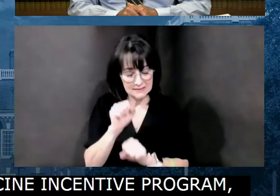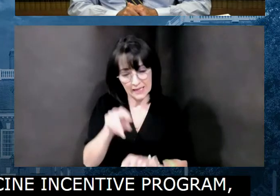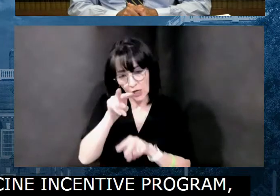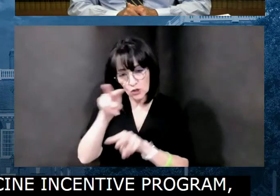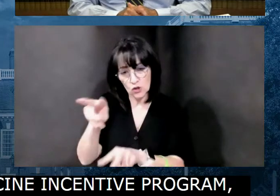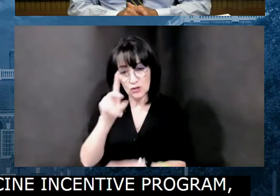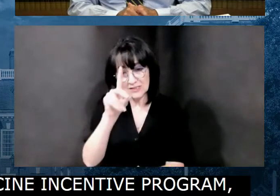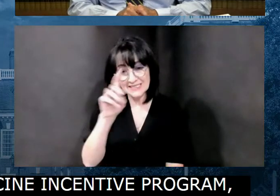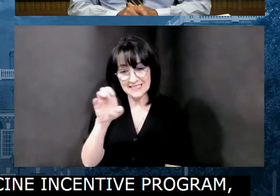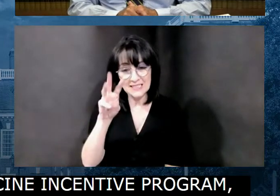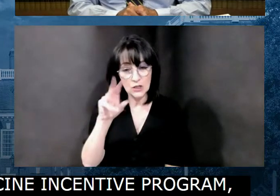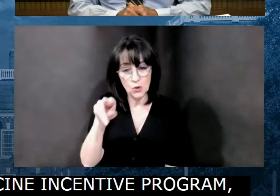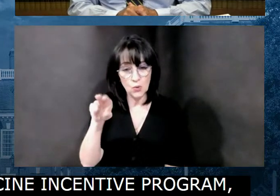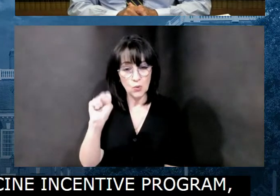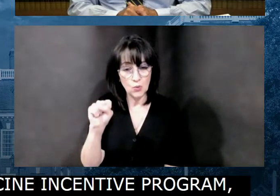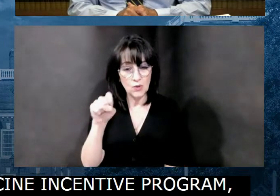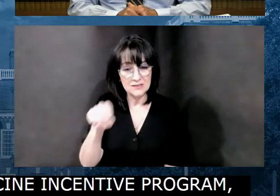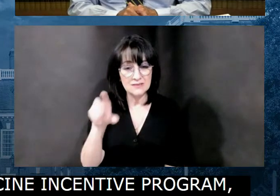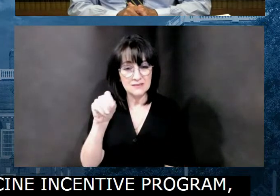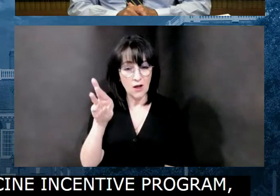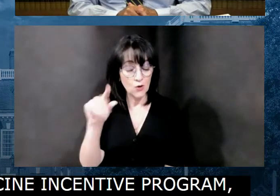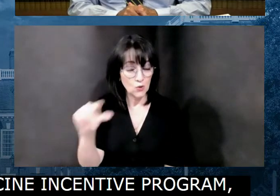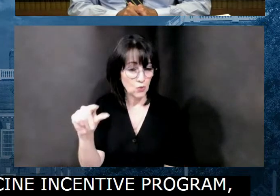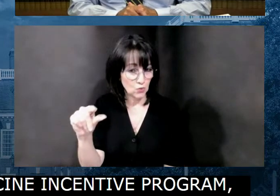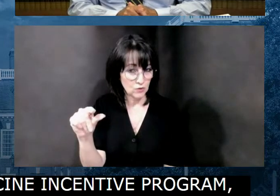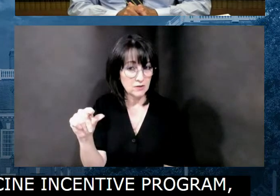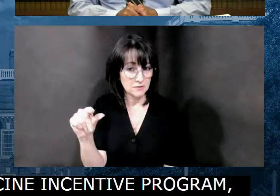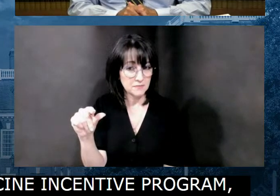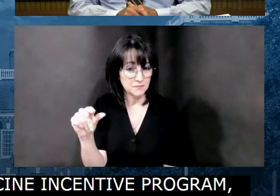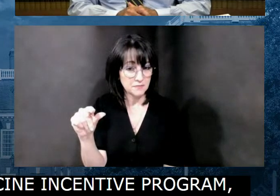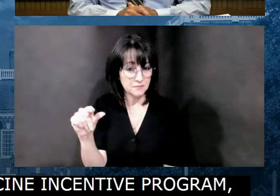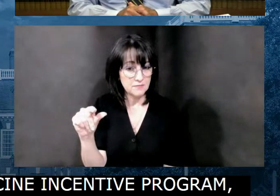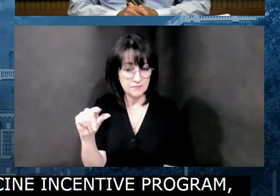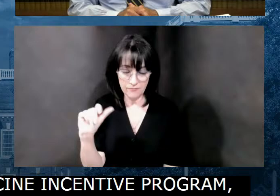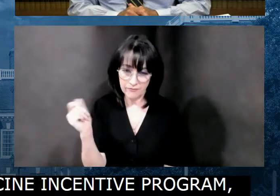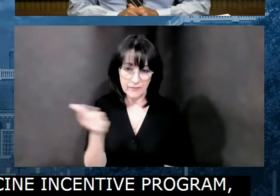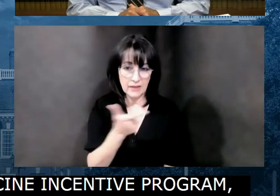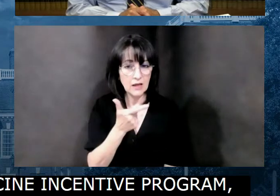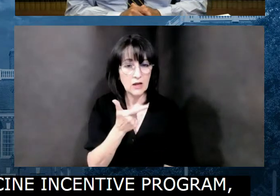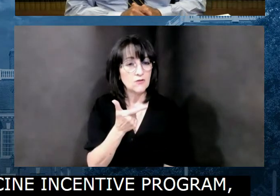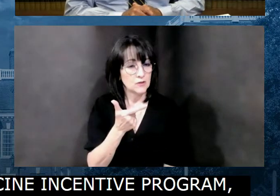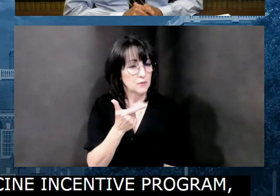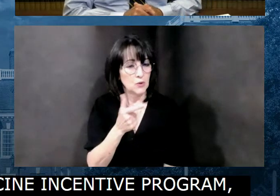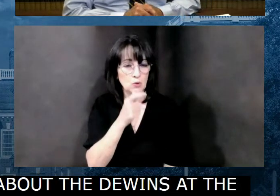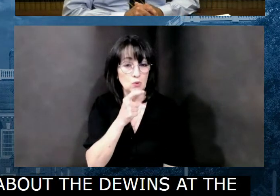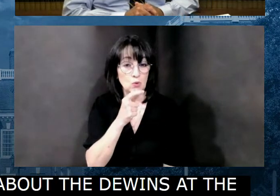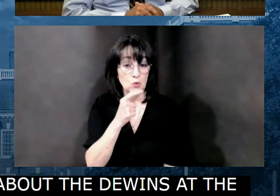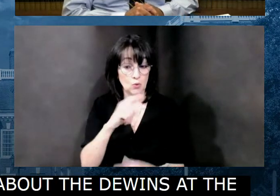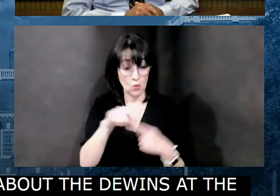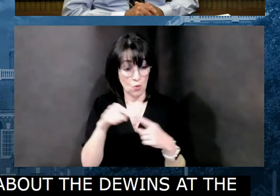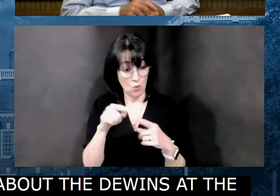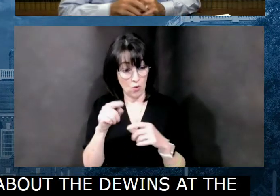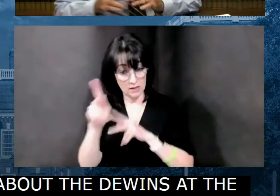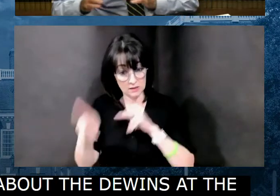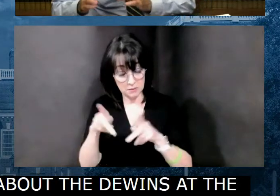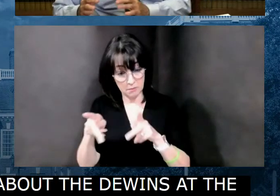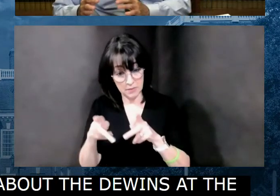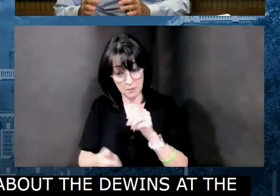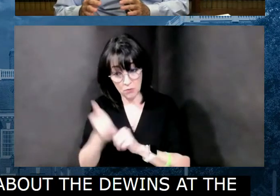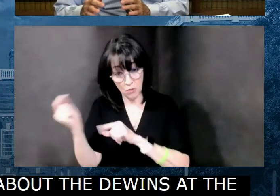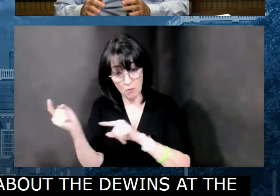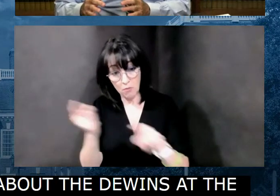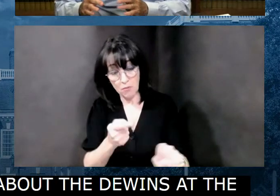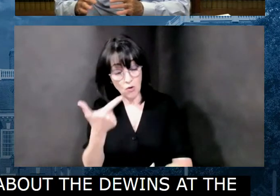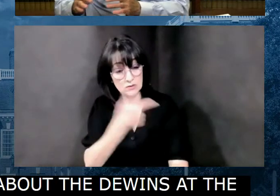dewins.org website. There it is, dewins.org. Everybody wins in Delaware when everybody gets vaccinated. You protect